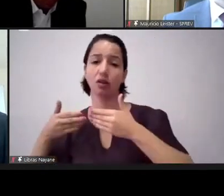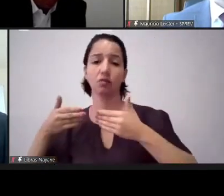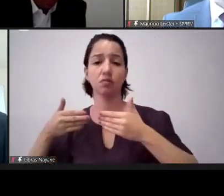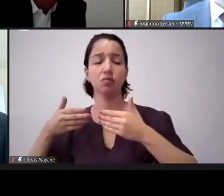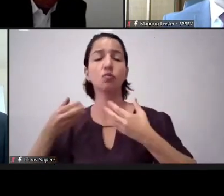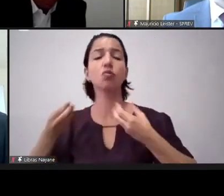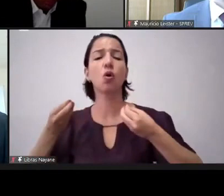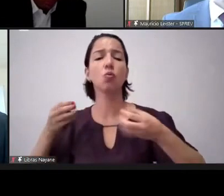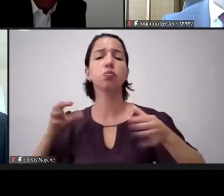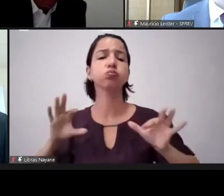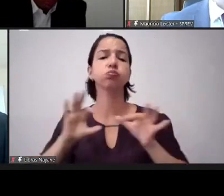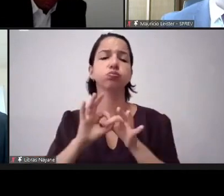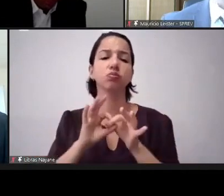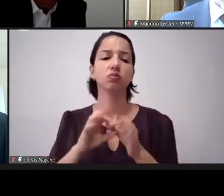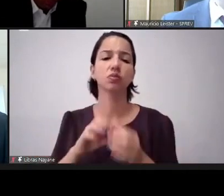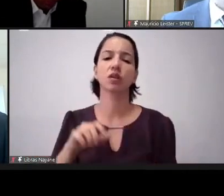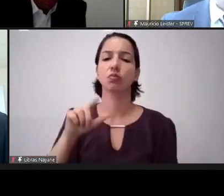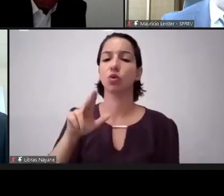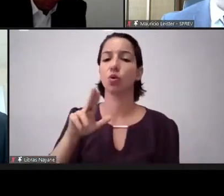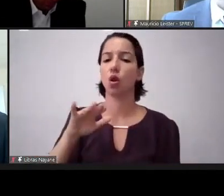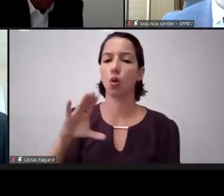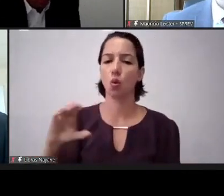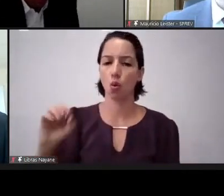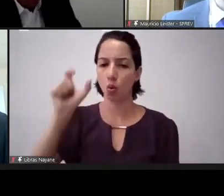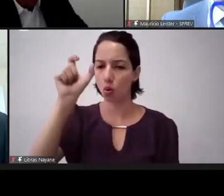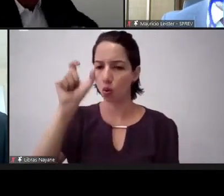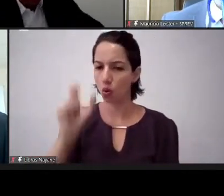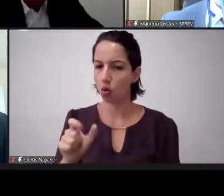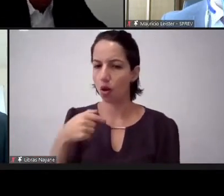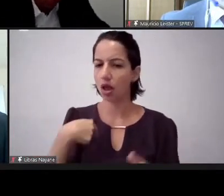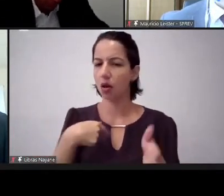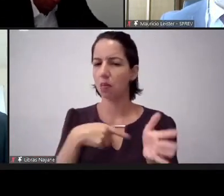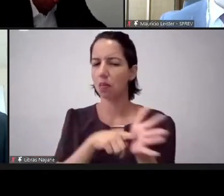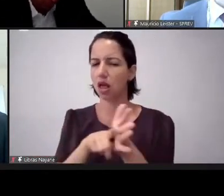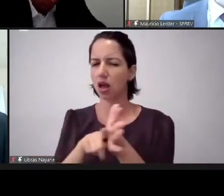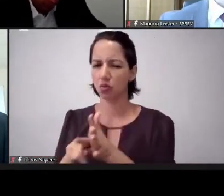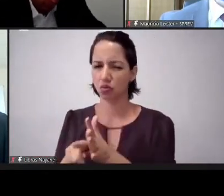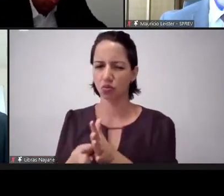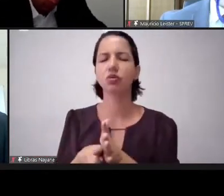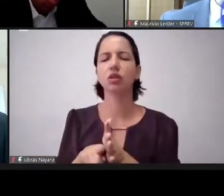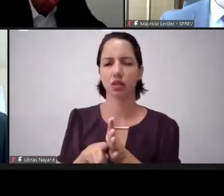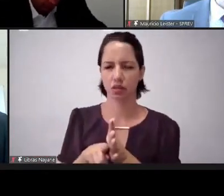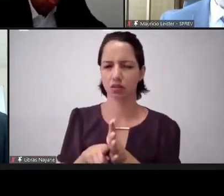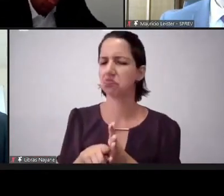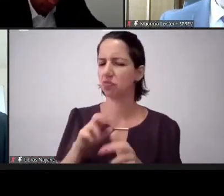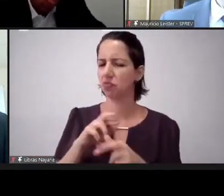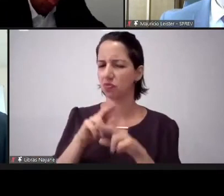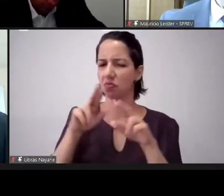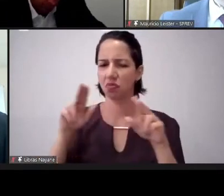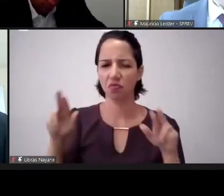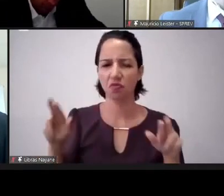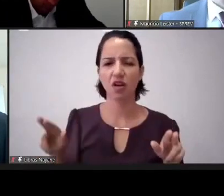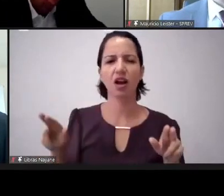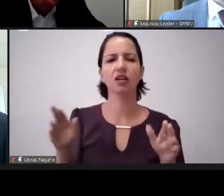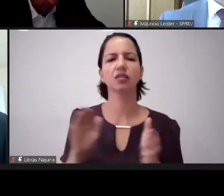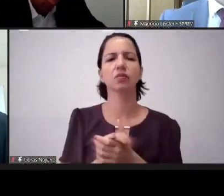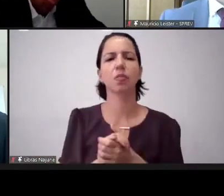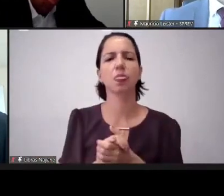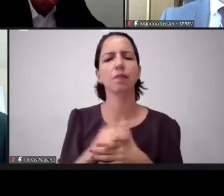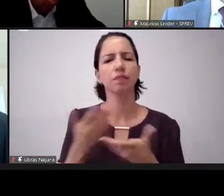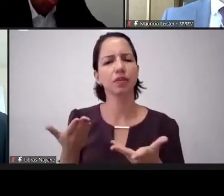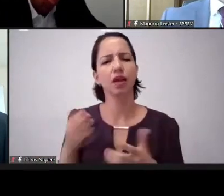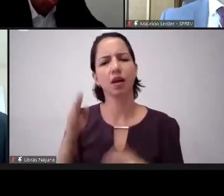of entities. And there is this question